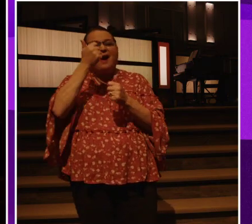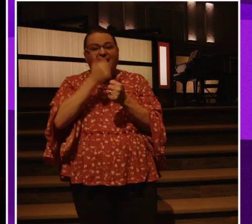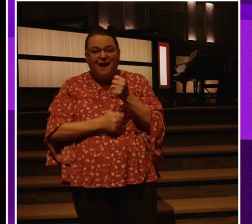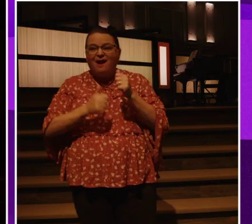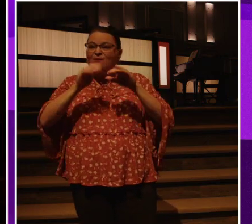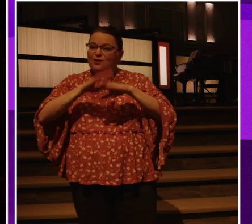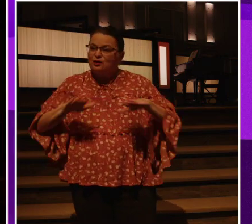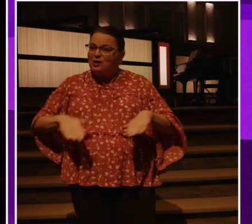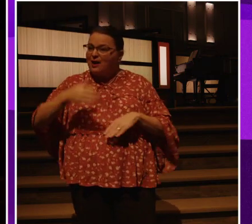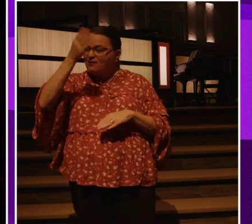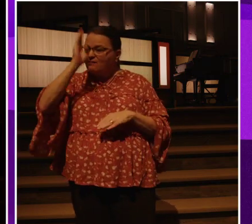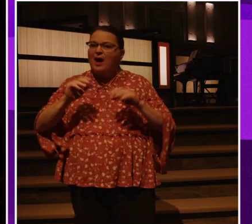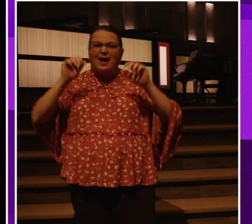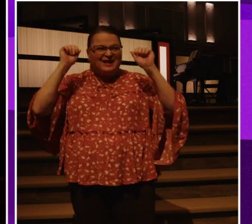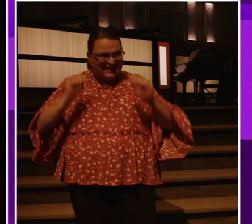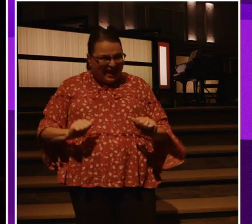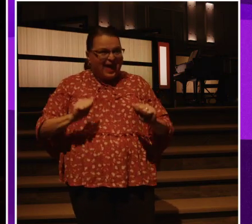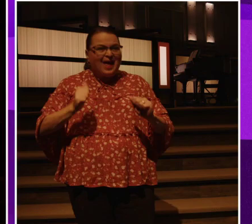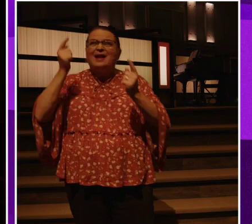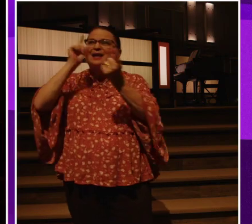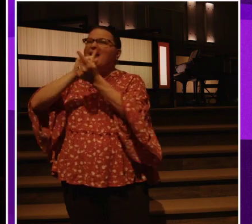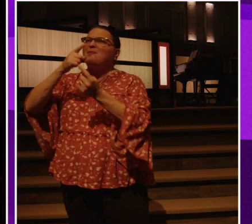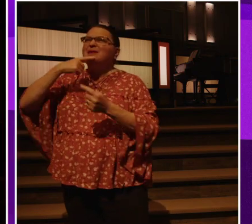can come and say, "Father,